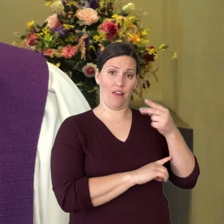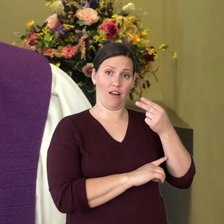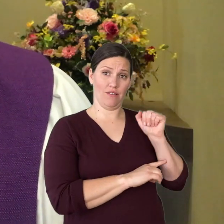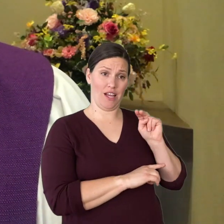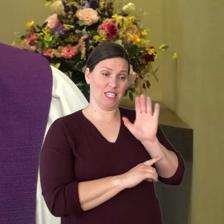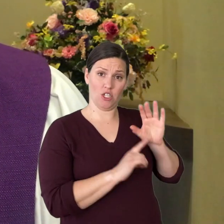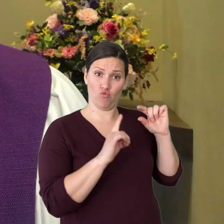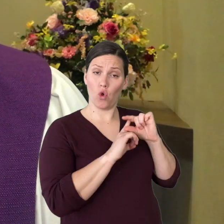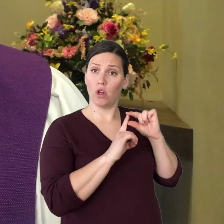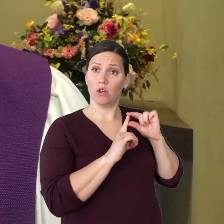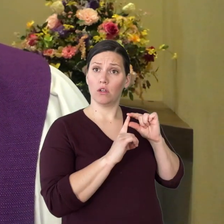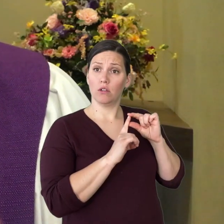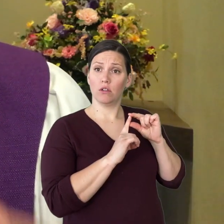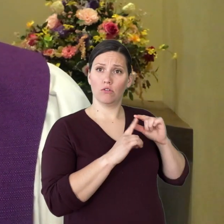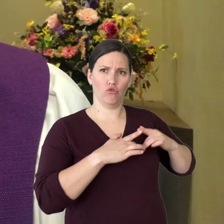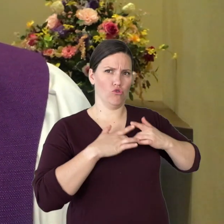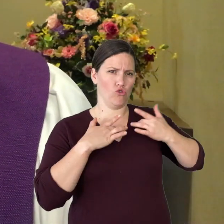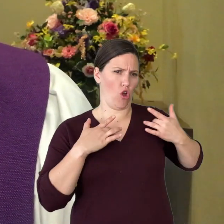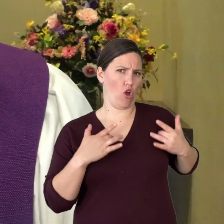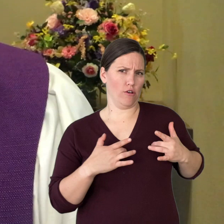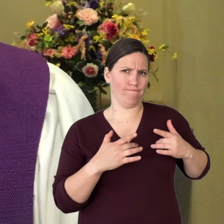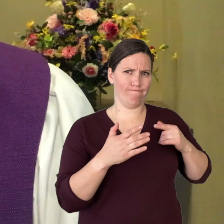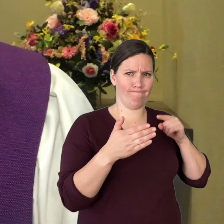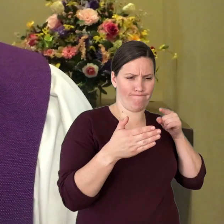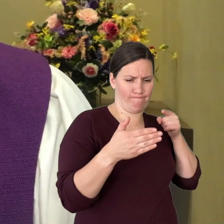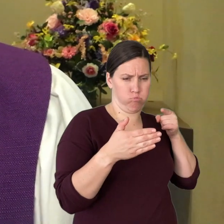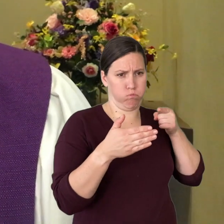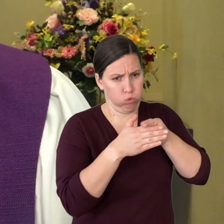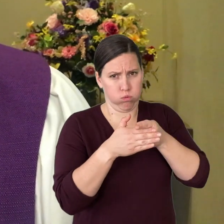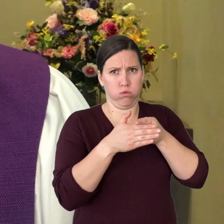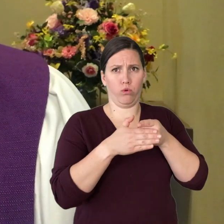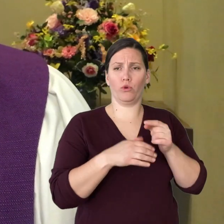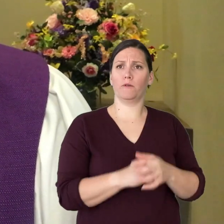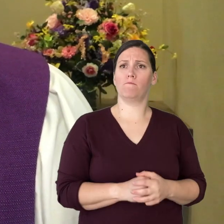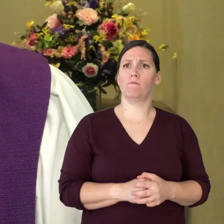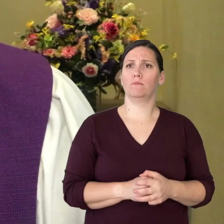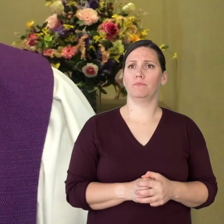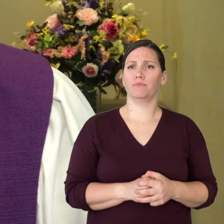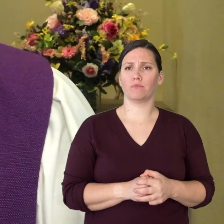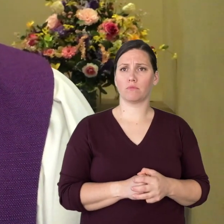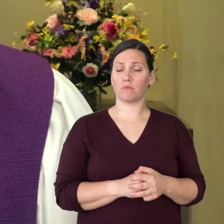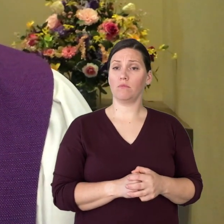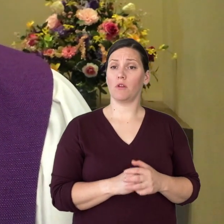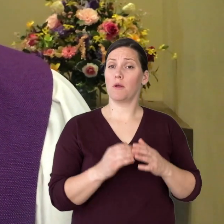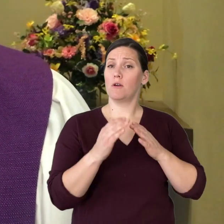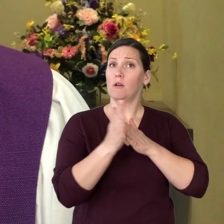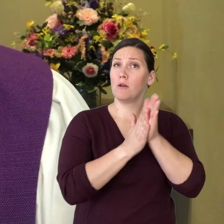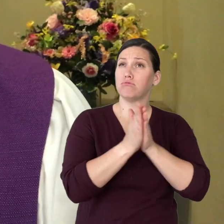Nathan's words pierced King David's heart, and it led him to